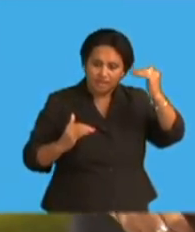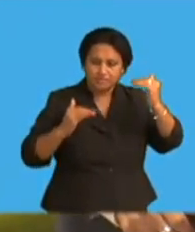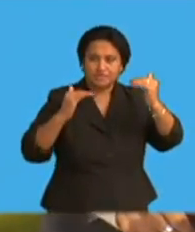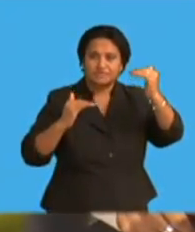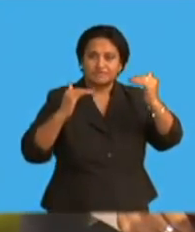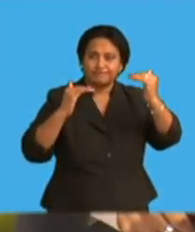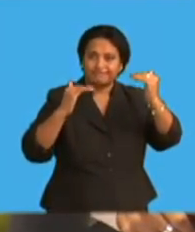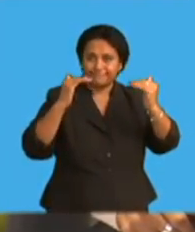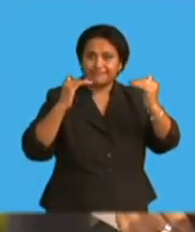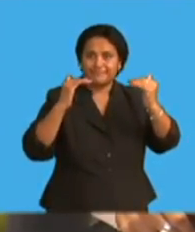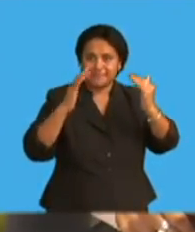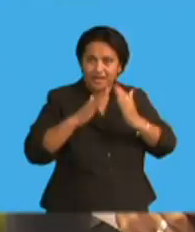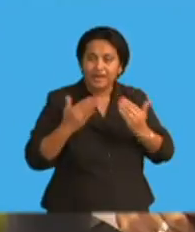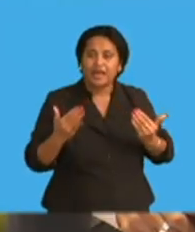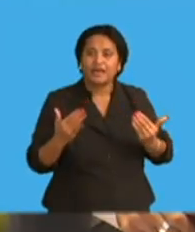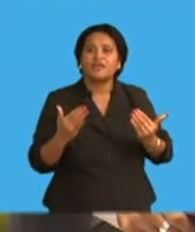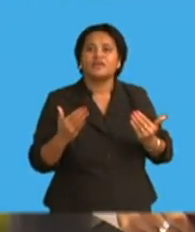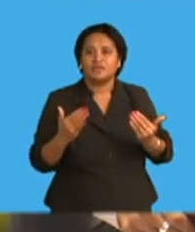highlight again.